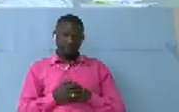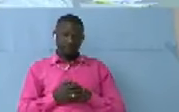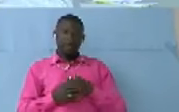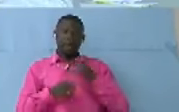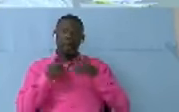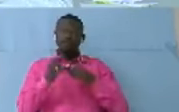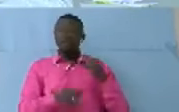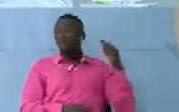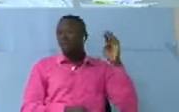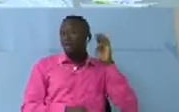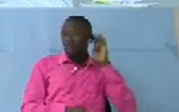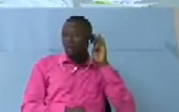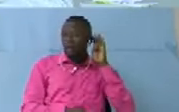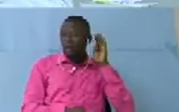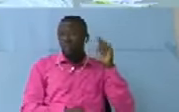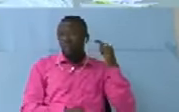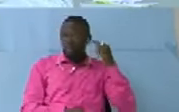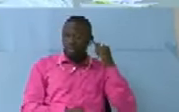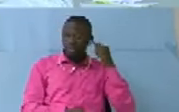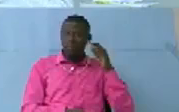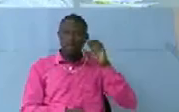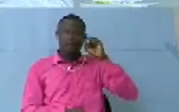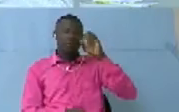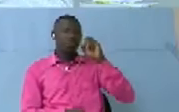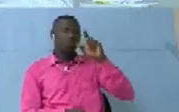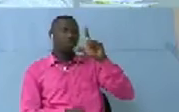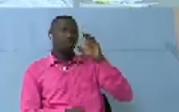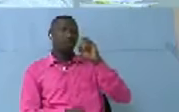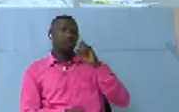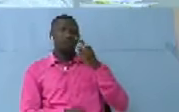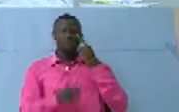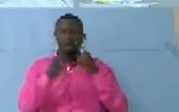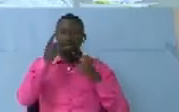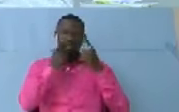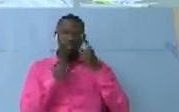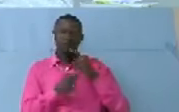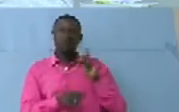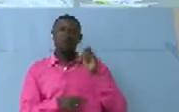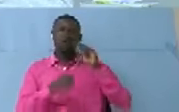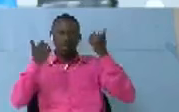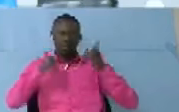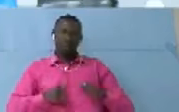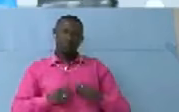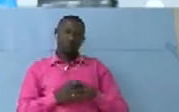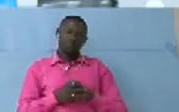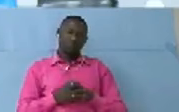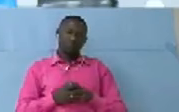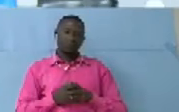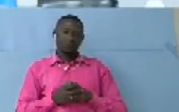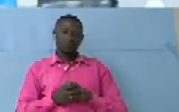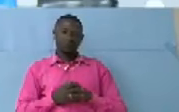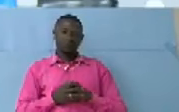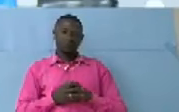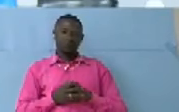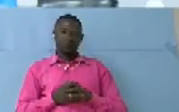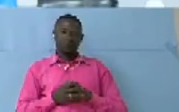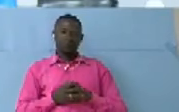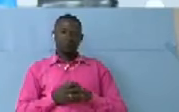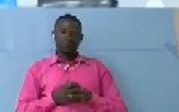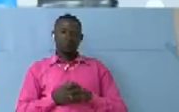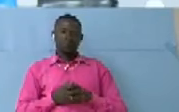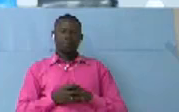hearing Solo's cries, what happened? Solo na kundo kama mimi na taka ukola. So